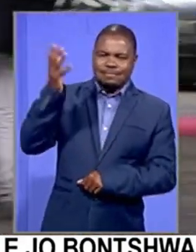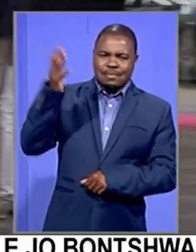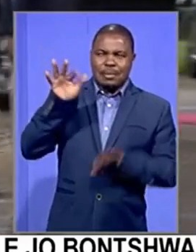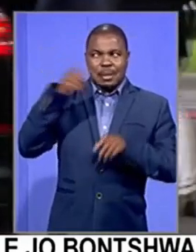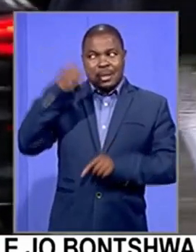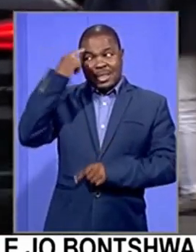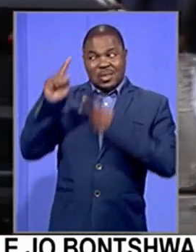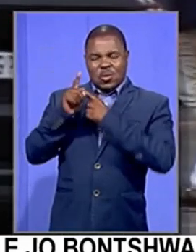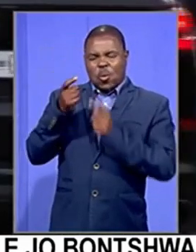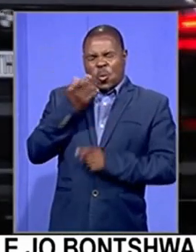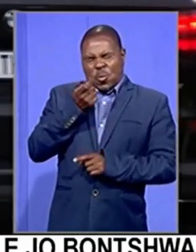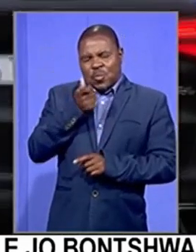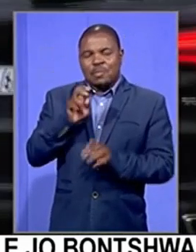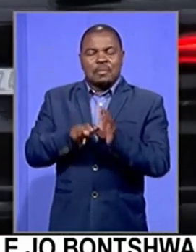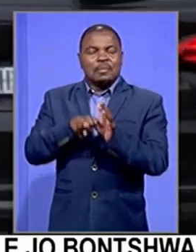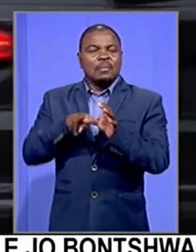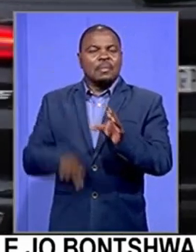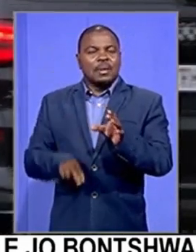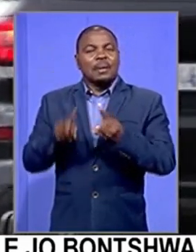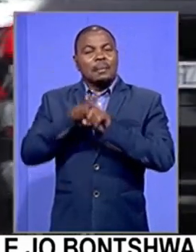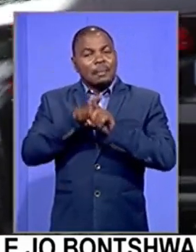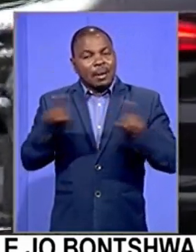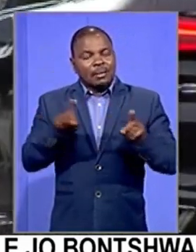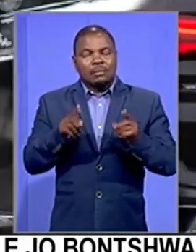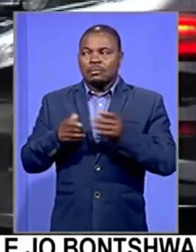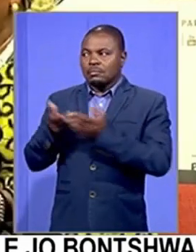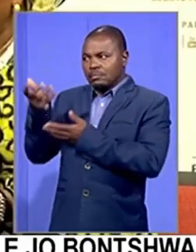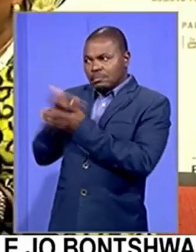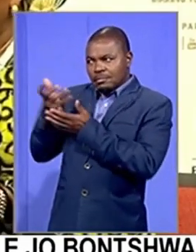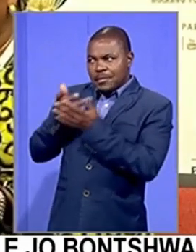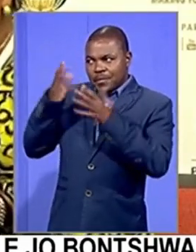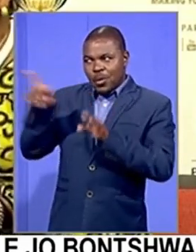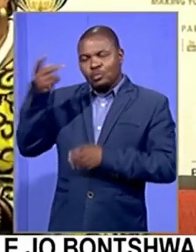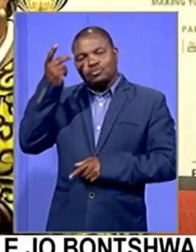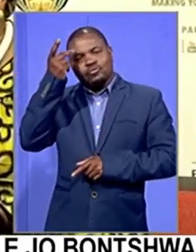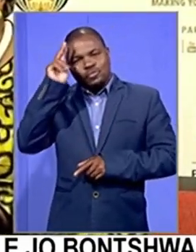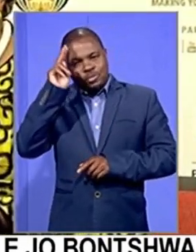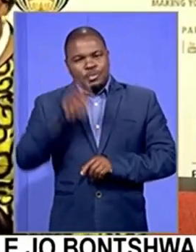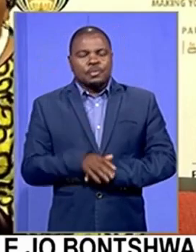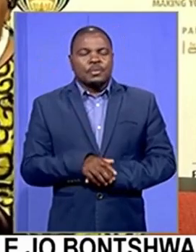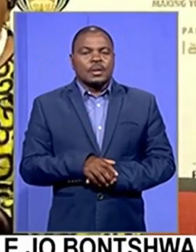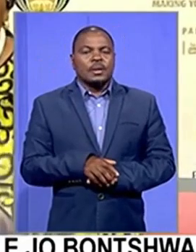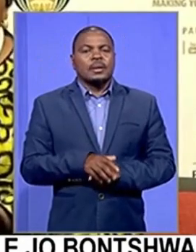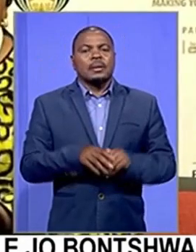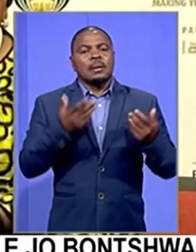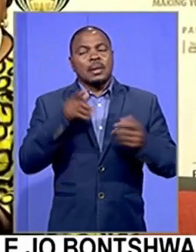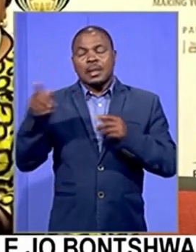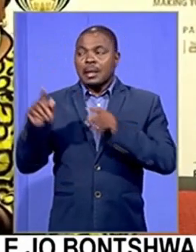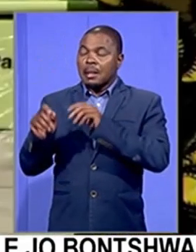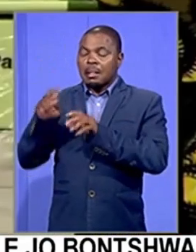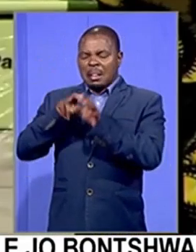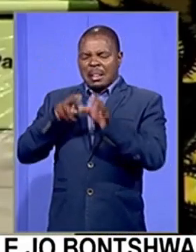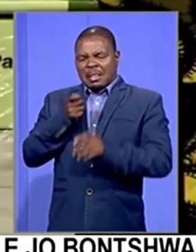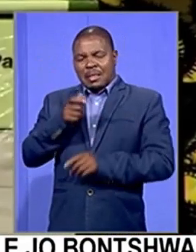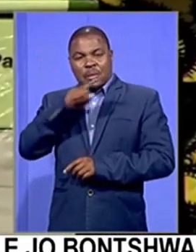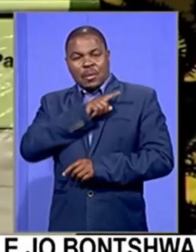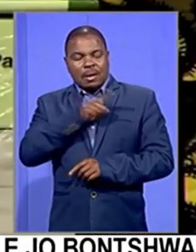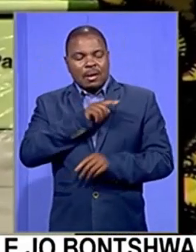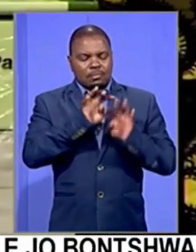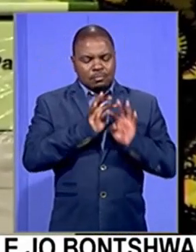le go leboga tiro. Fela go latela dipuisano o ne a fetola mogopolo. Seno se tla moraga dipatlisiso tsa setlhopha sa